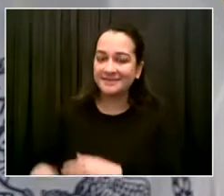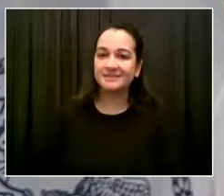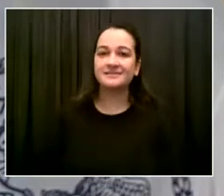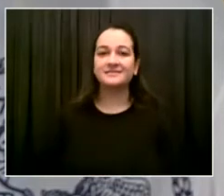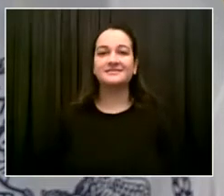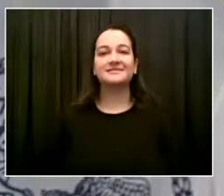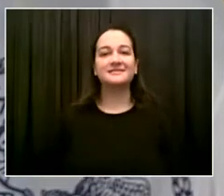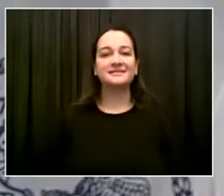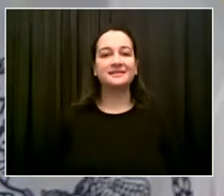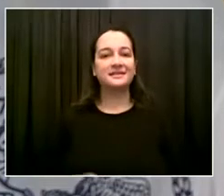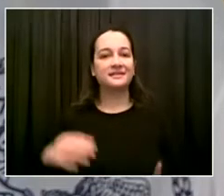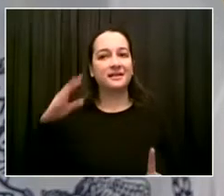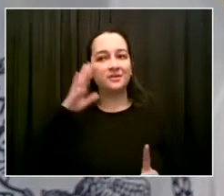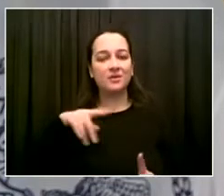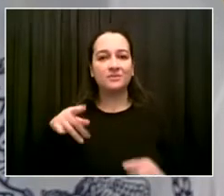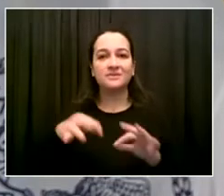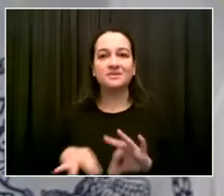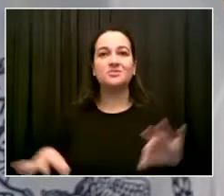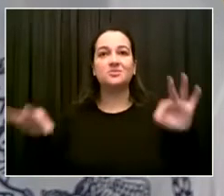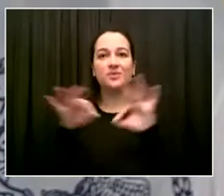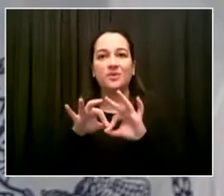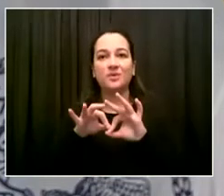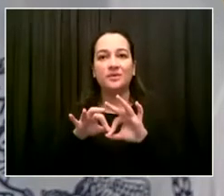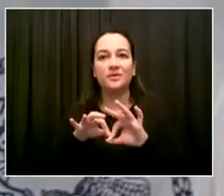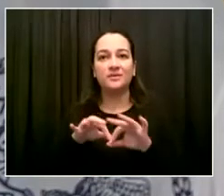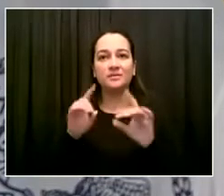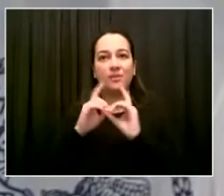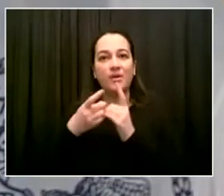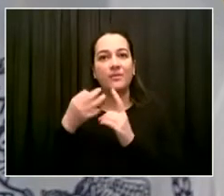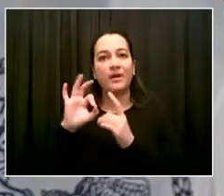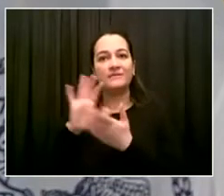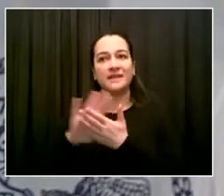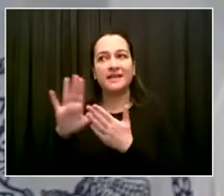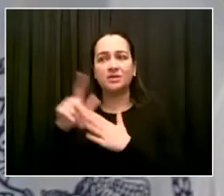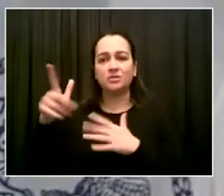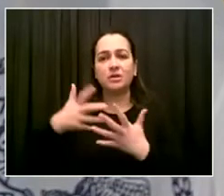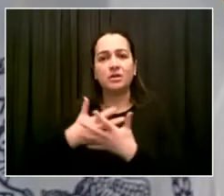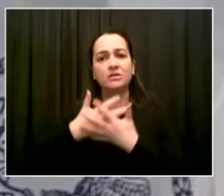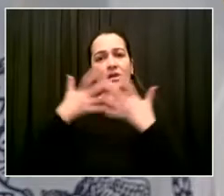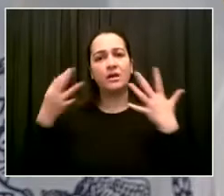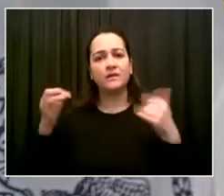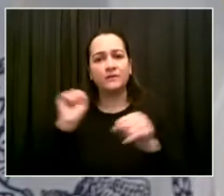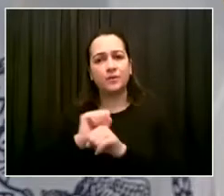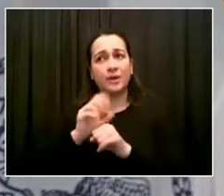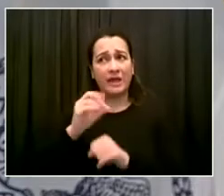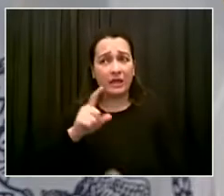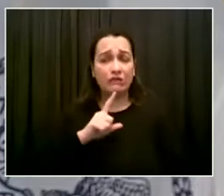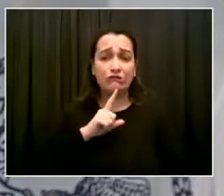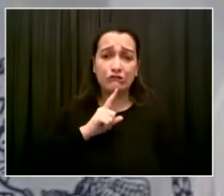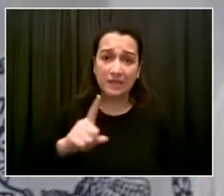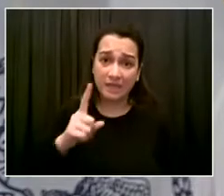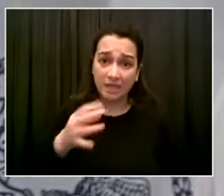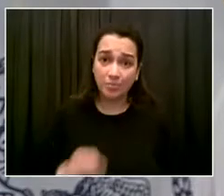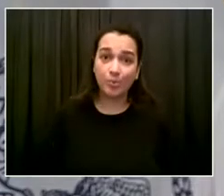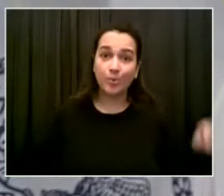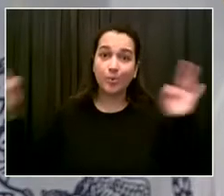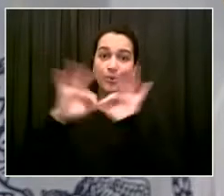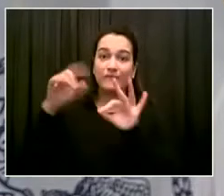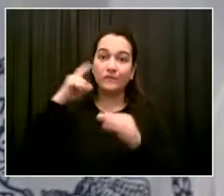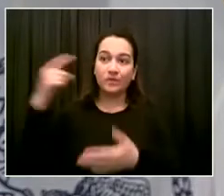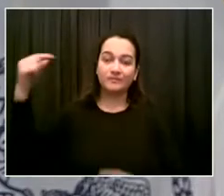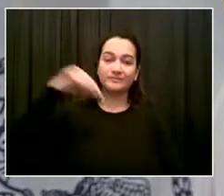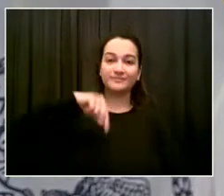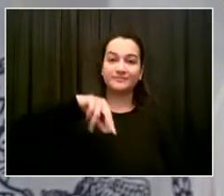is going to play a crucial role in our recovery. And then we're going to go beyond that. In early April, we'll be talking about something new that's been